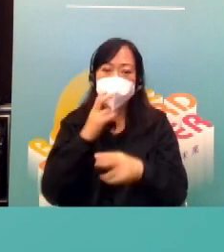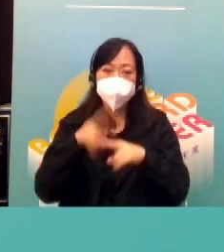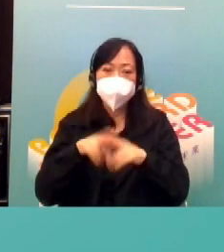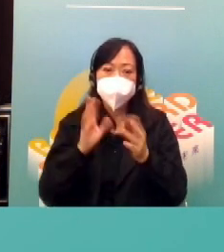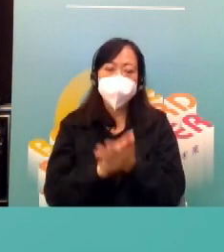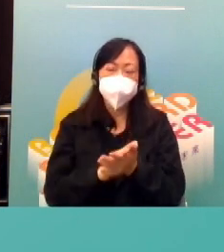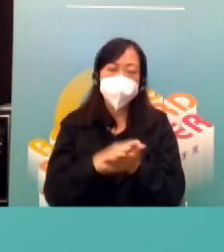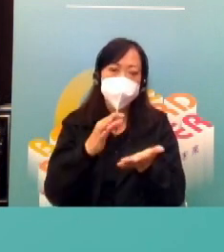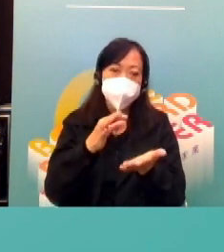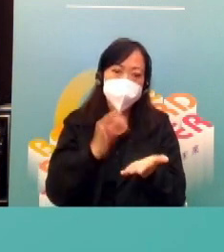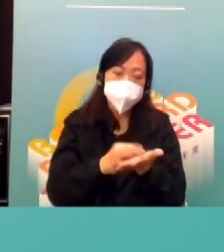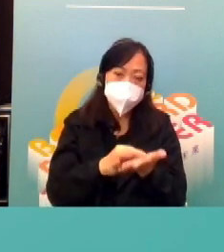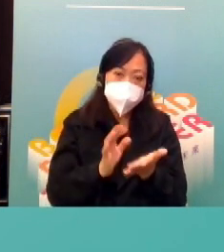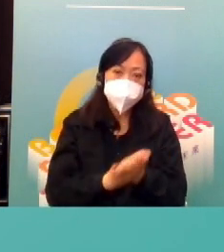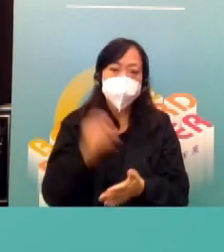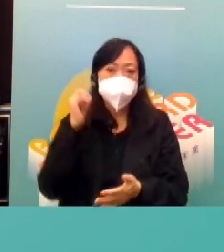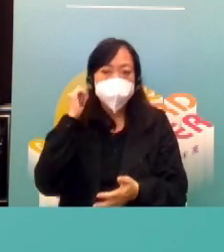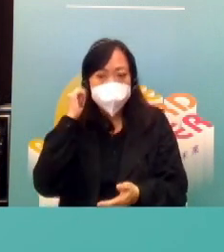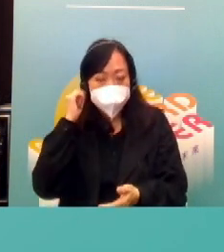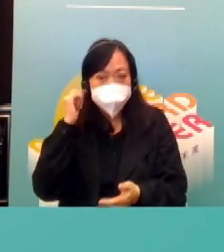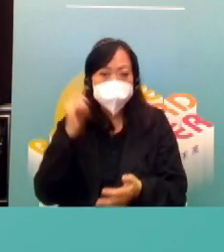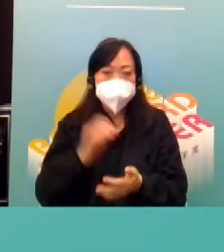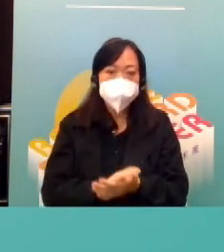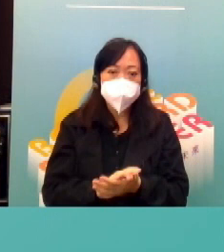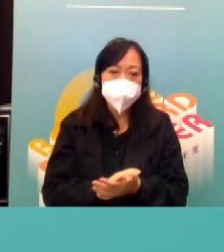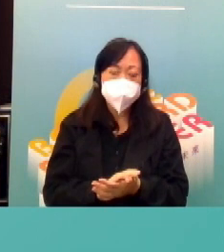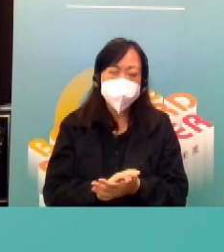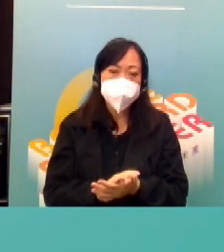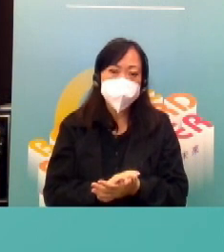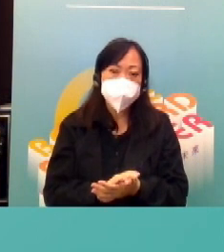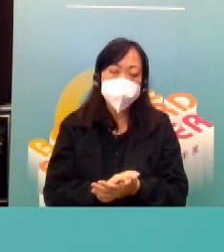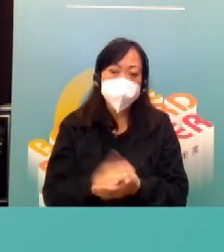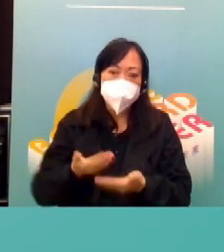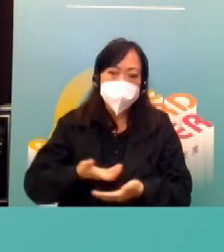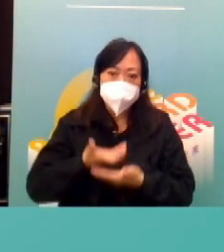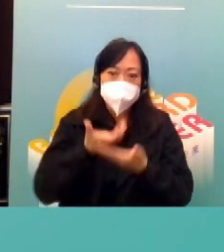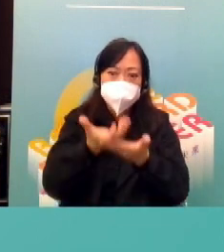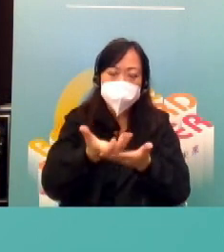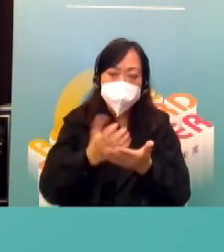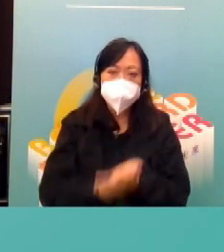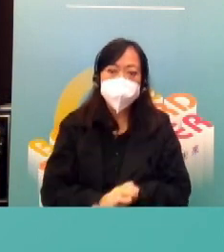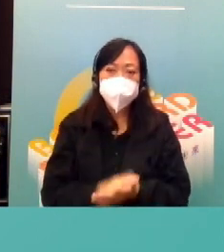GDP by 2025. And with the economic slump that many countries are facing, just